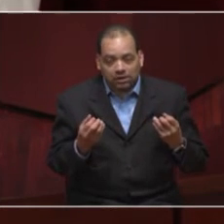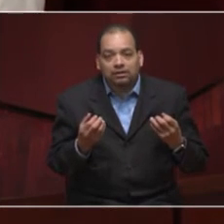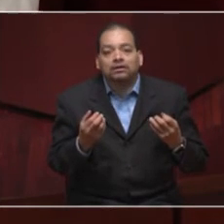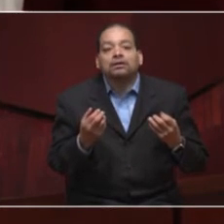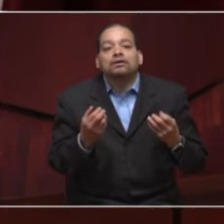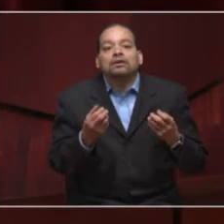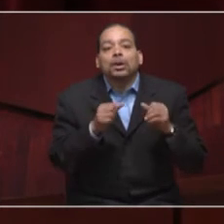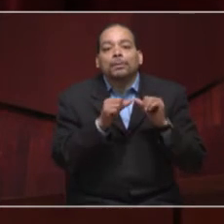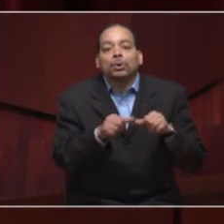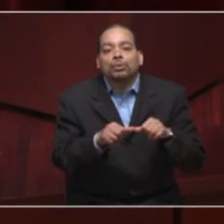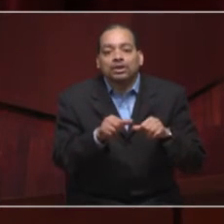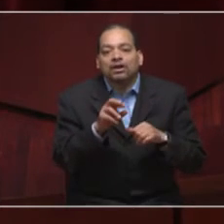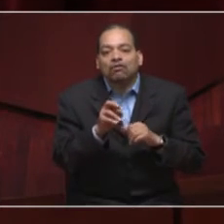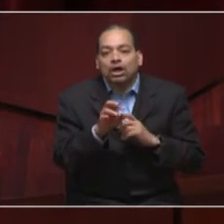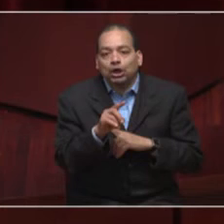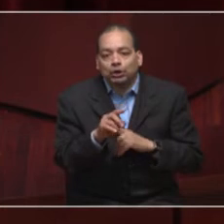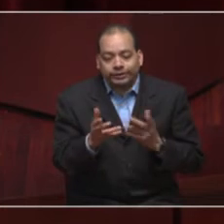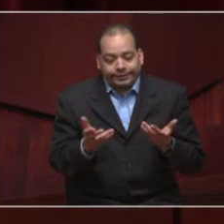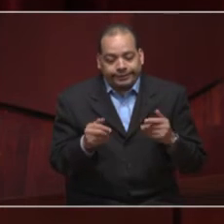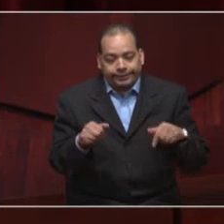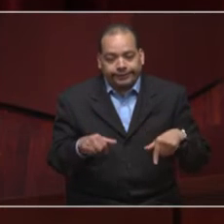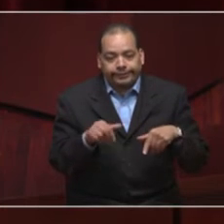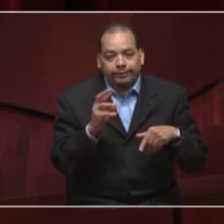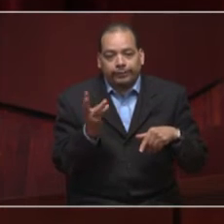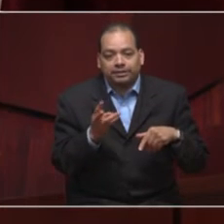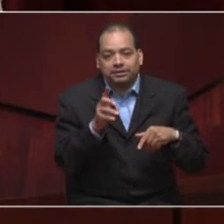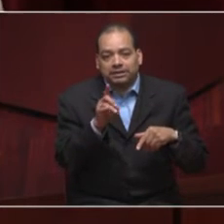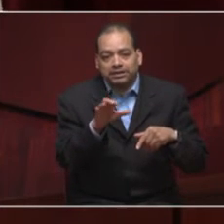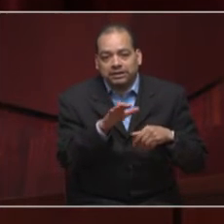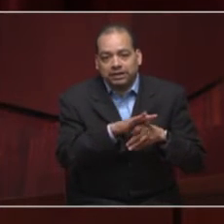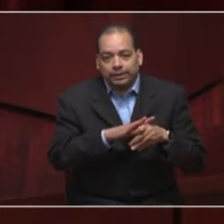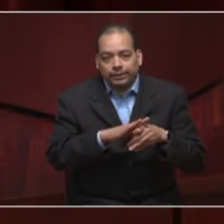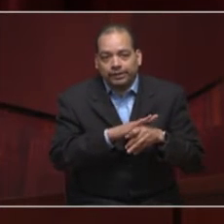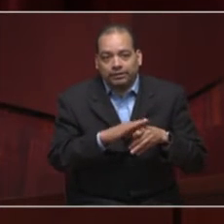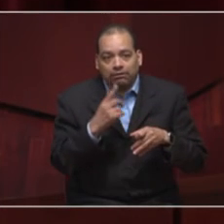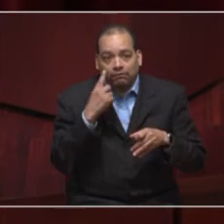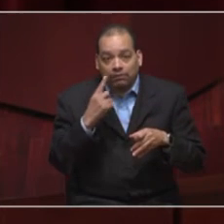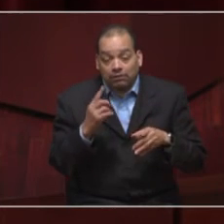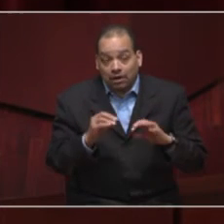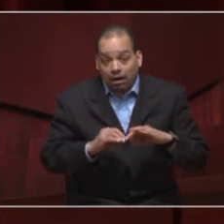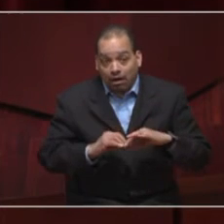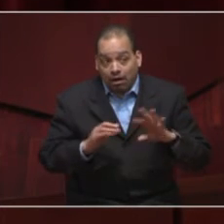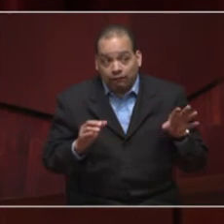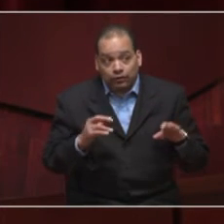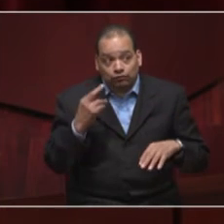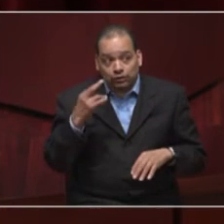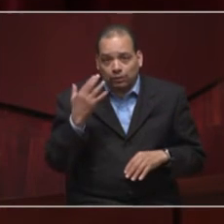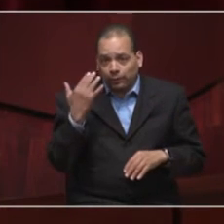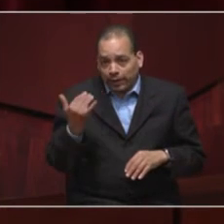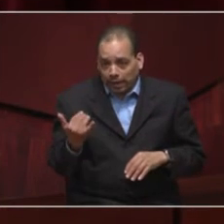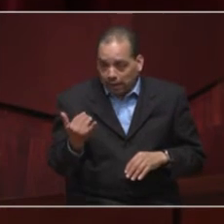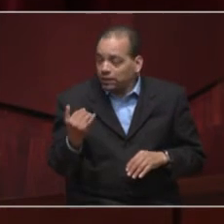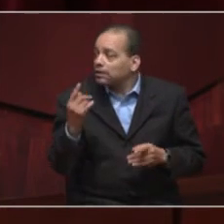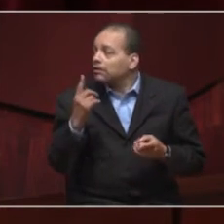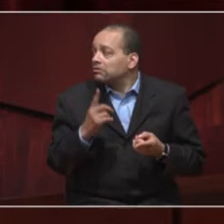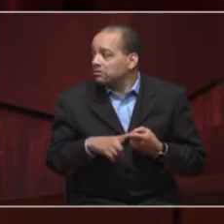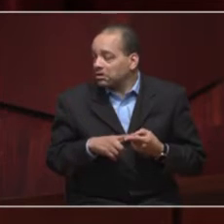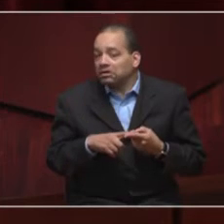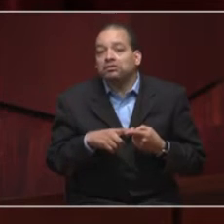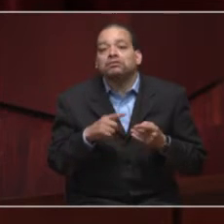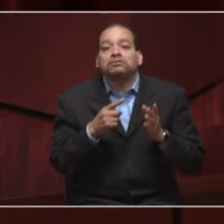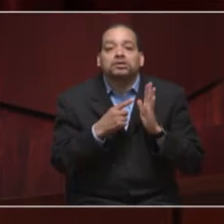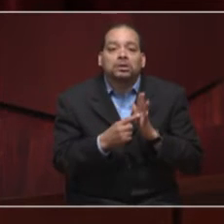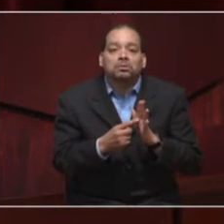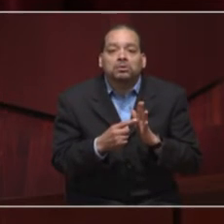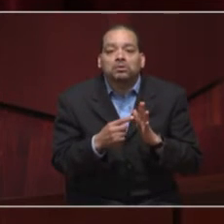permanent records. There's a larger percentage of permanent records here, for obvious reasons, than there might be in other